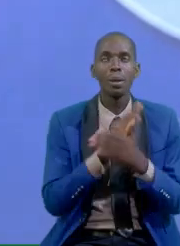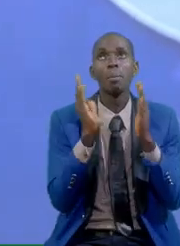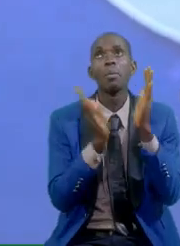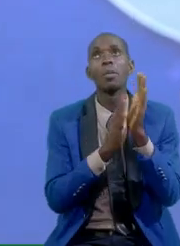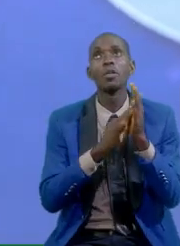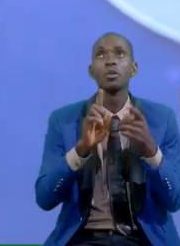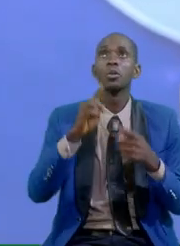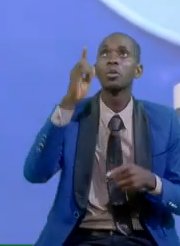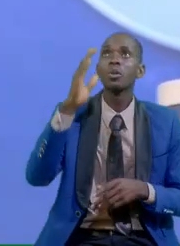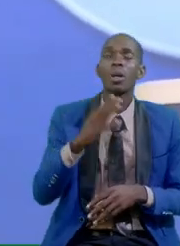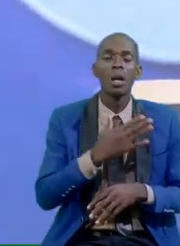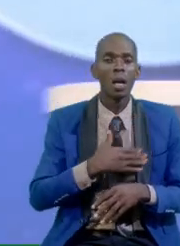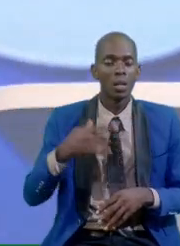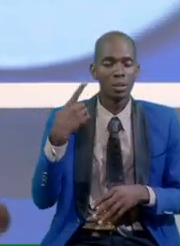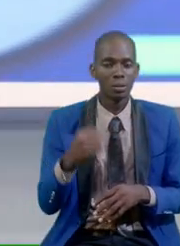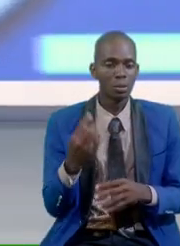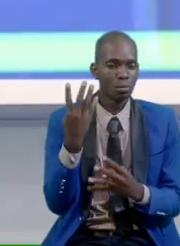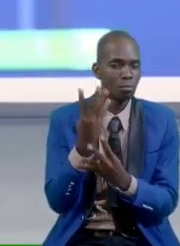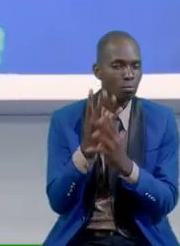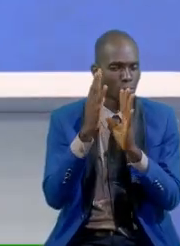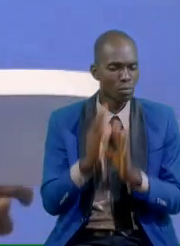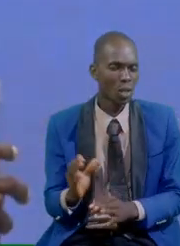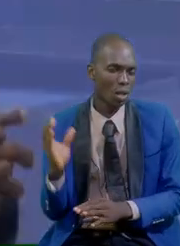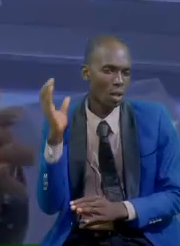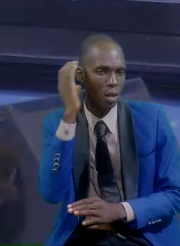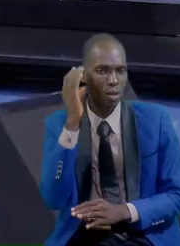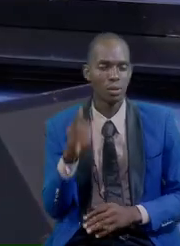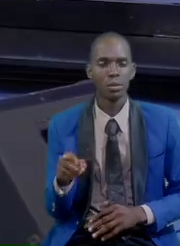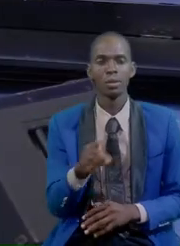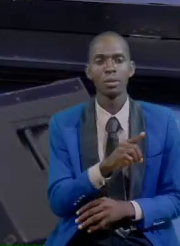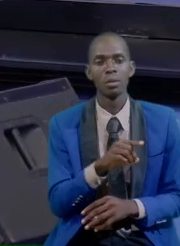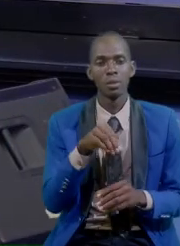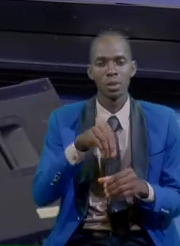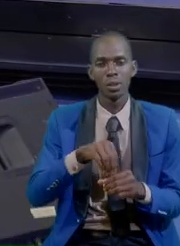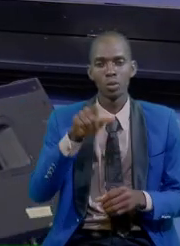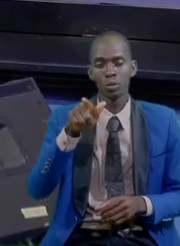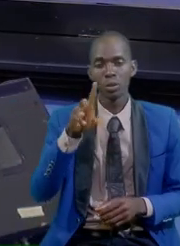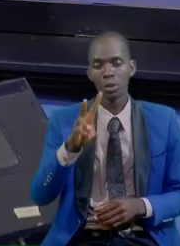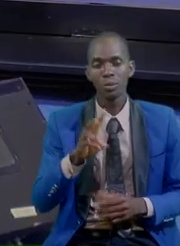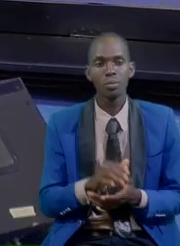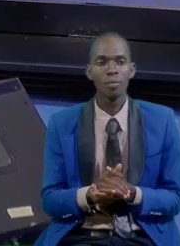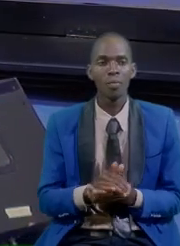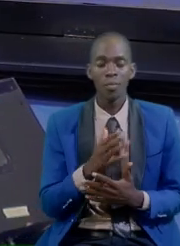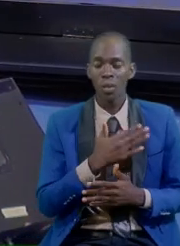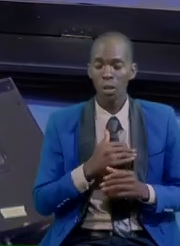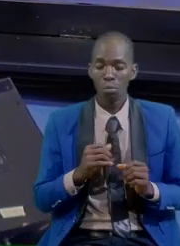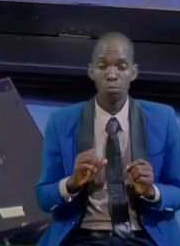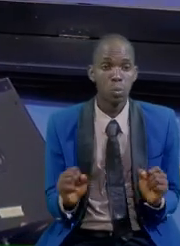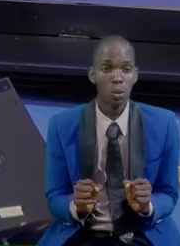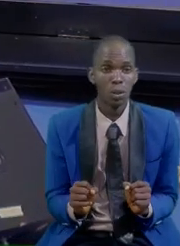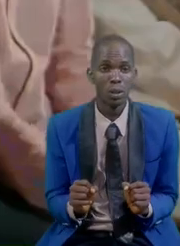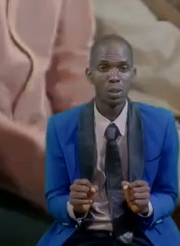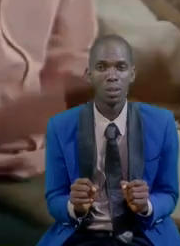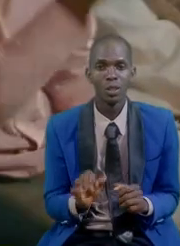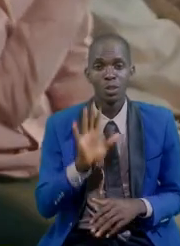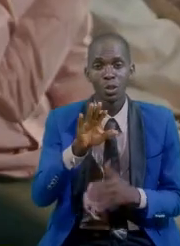prisoners heard them. Look at verse 26. And suddenly, your miracle